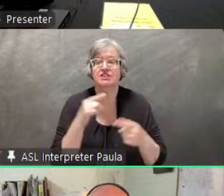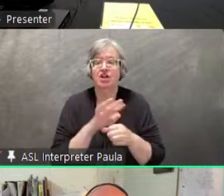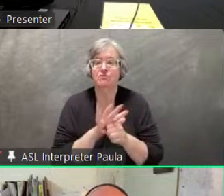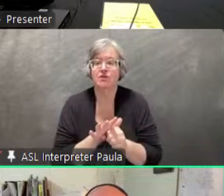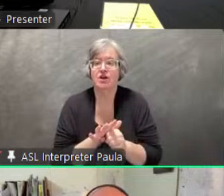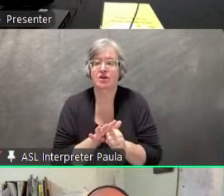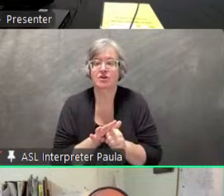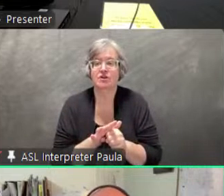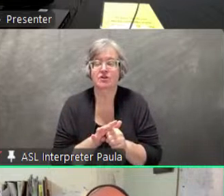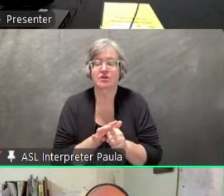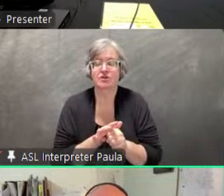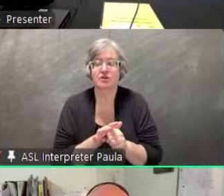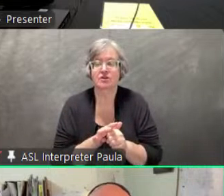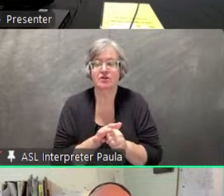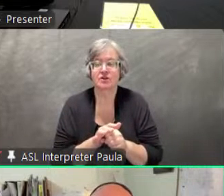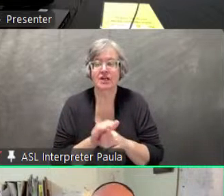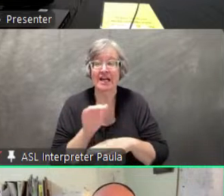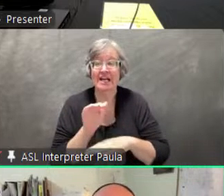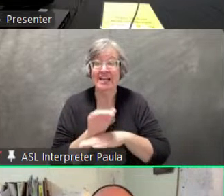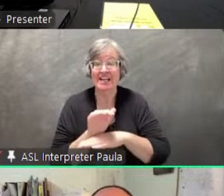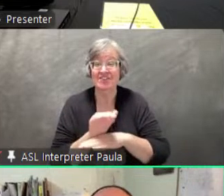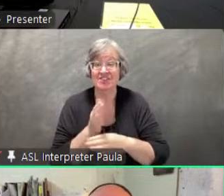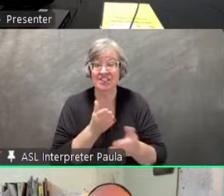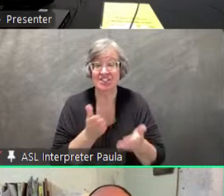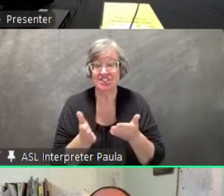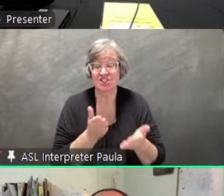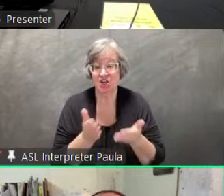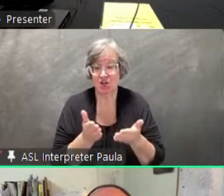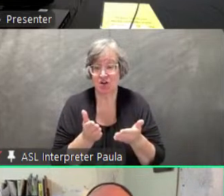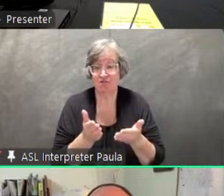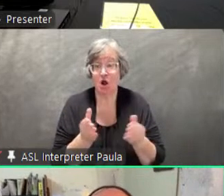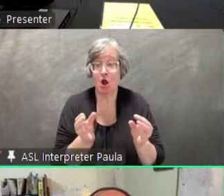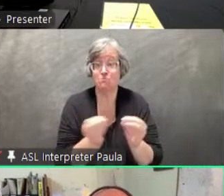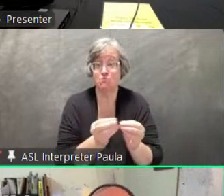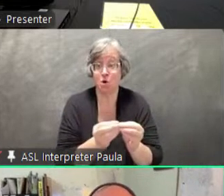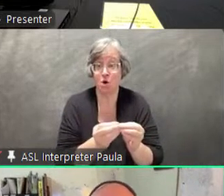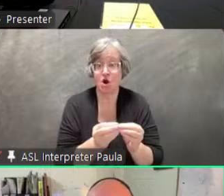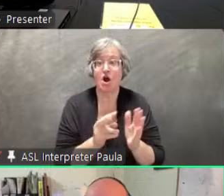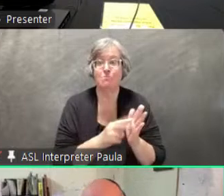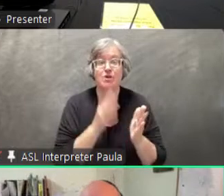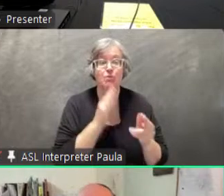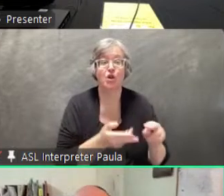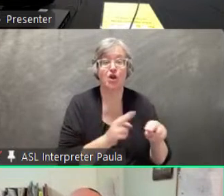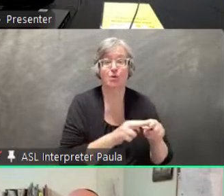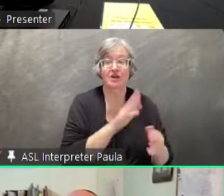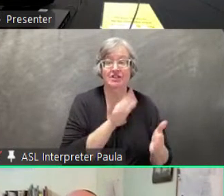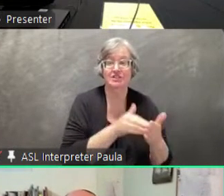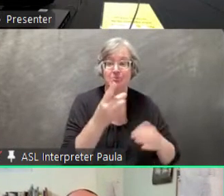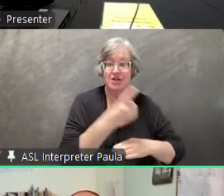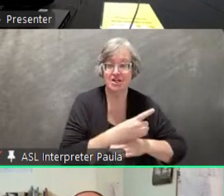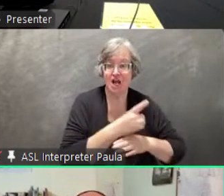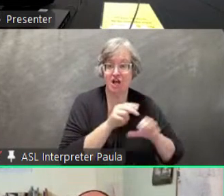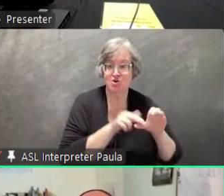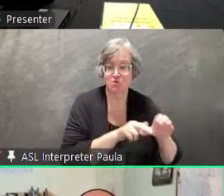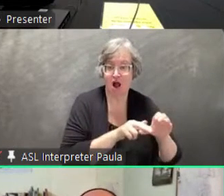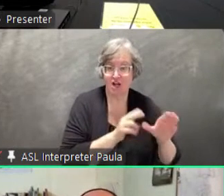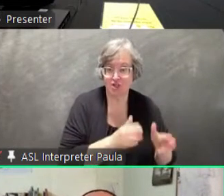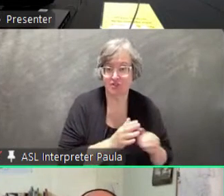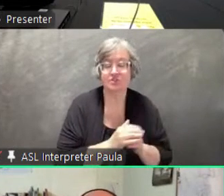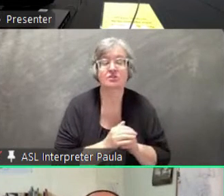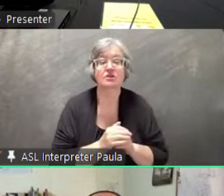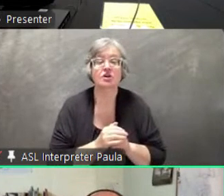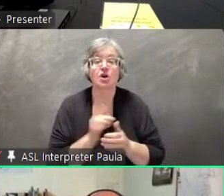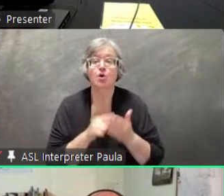that turning up evening service will turn up midday ridership. because a lot of what transit